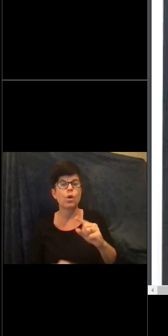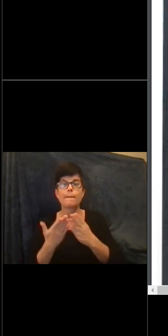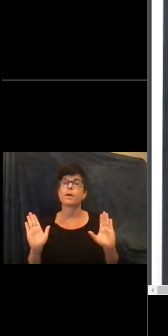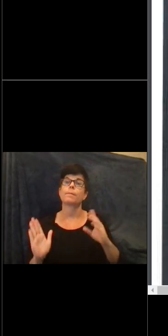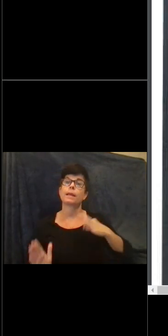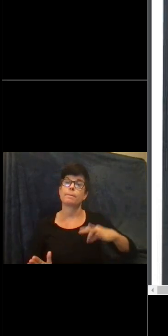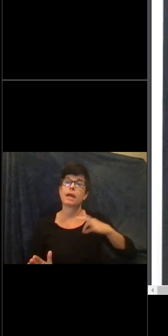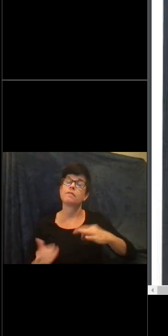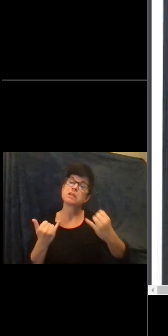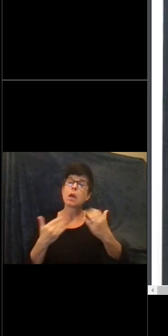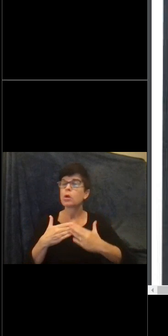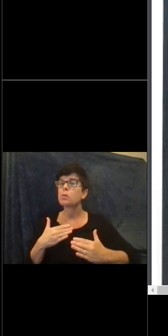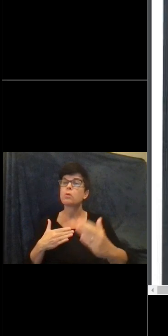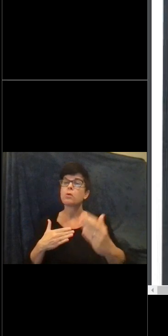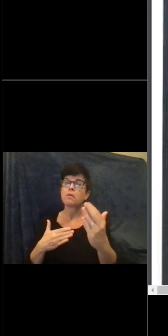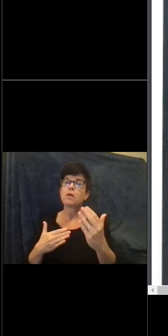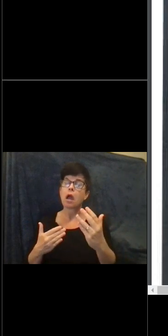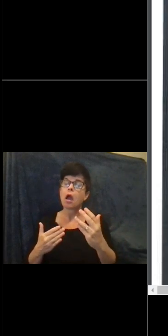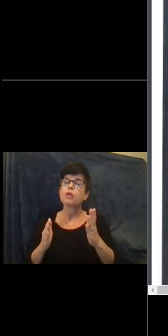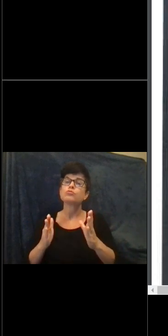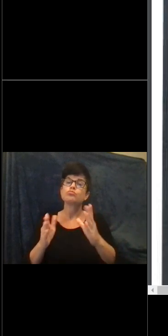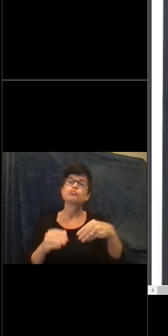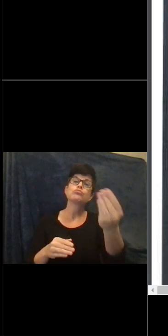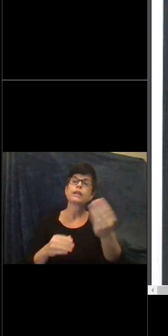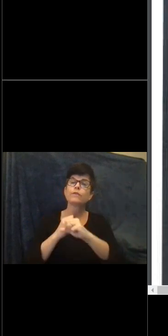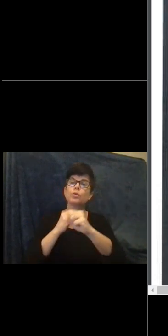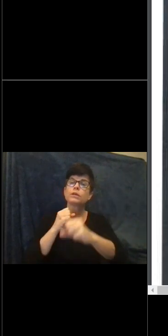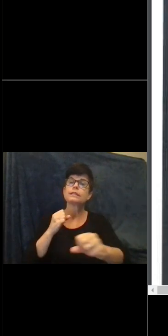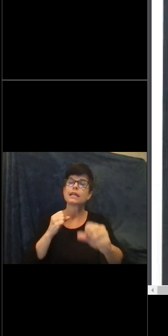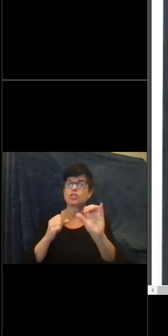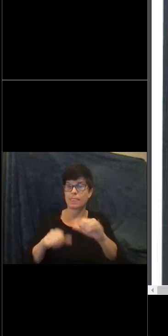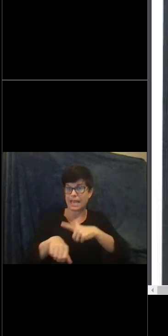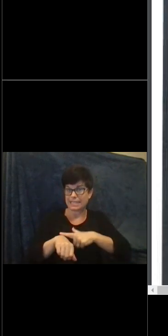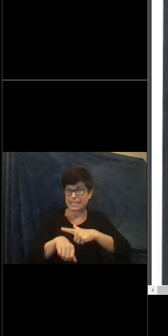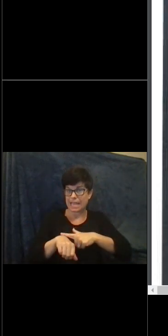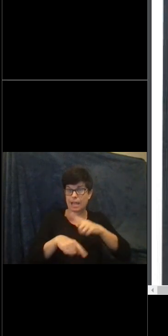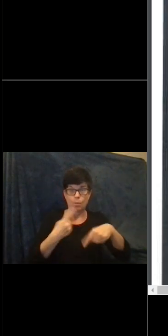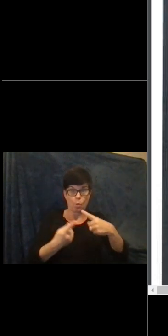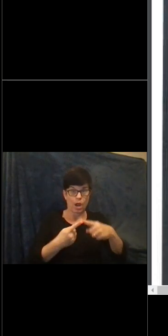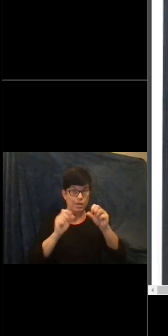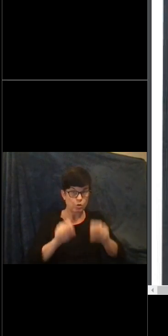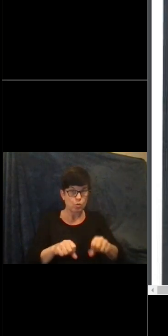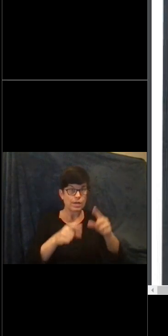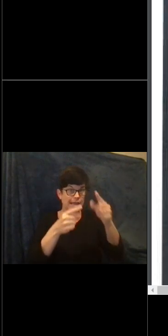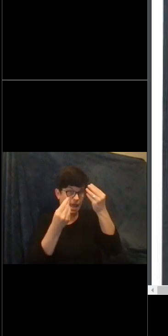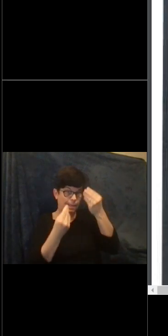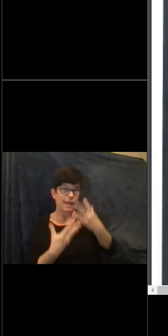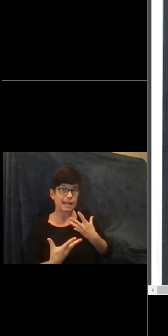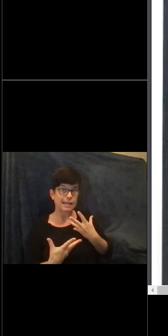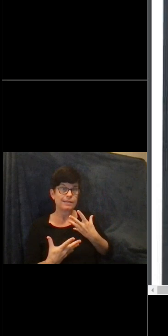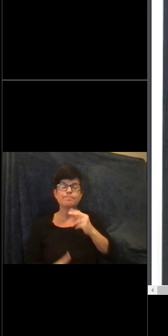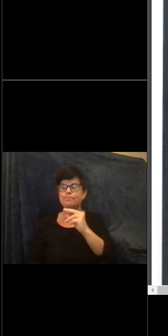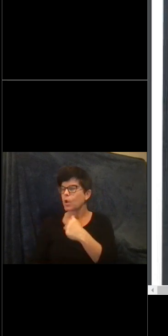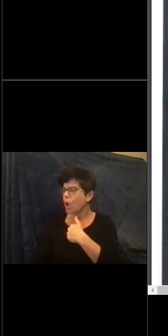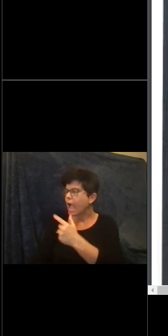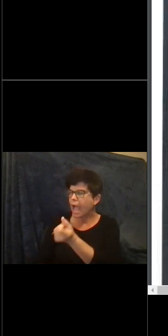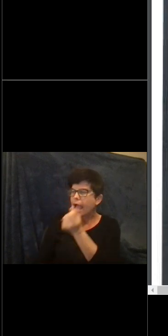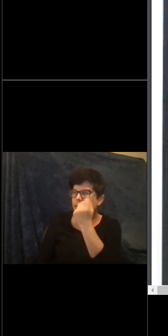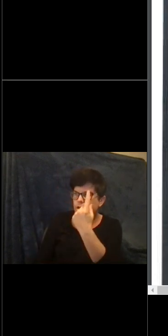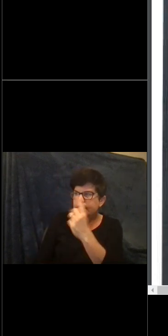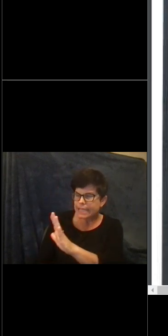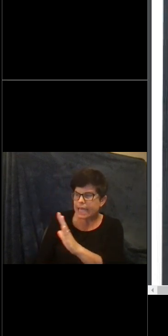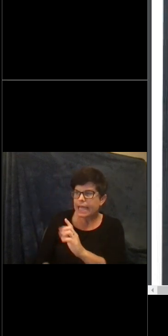move on in the direction of giving you an extension. Does that make sense? Does that seem fair to you? No, I understand. I understand exactly what